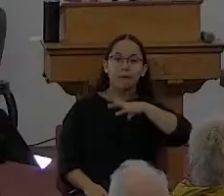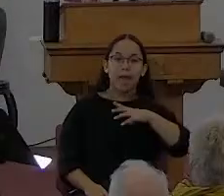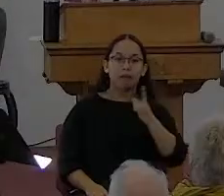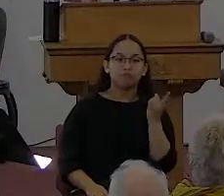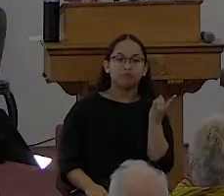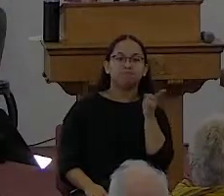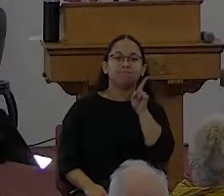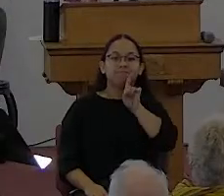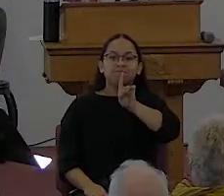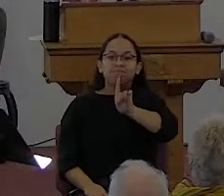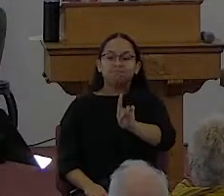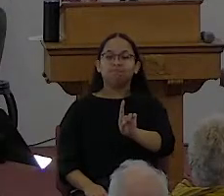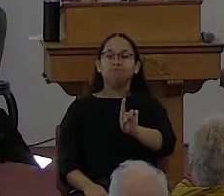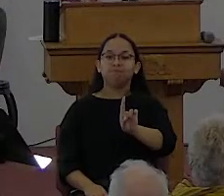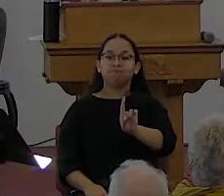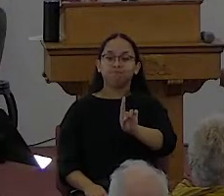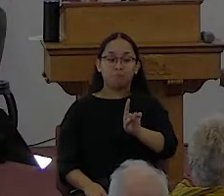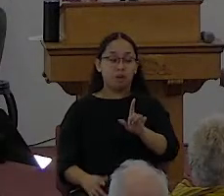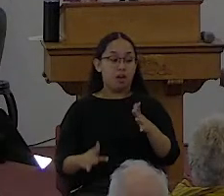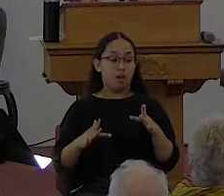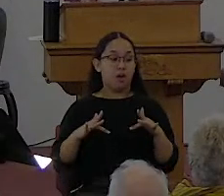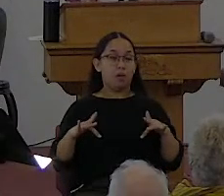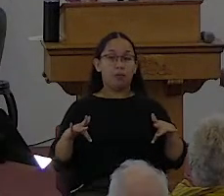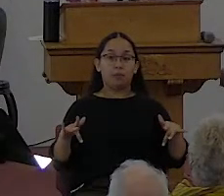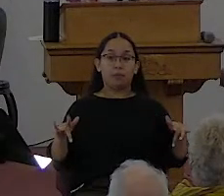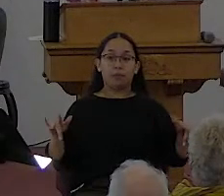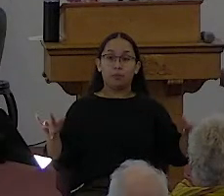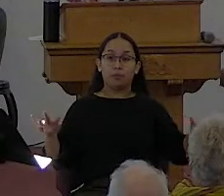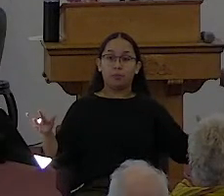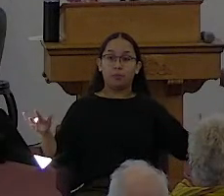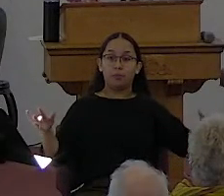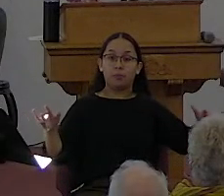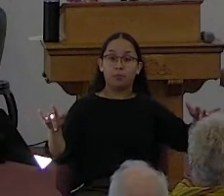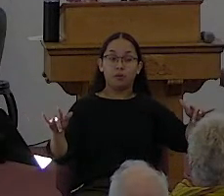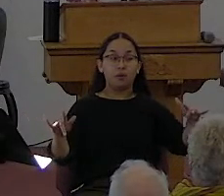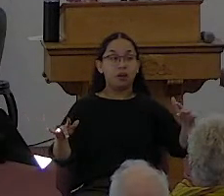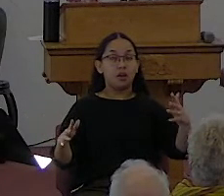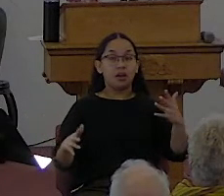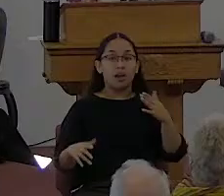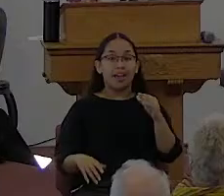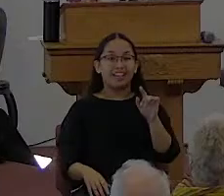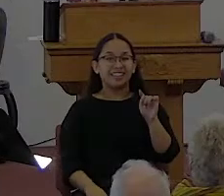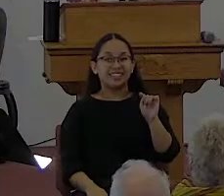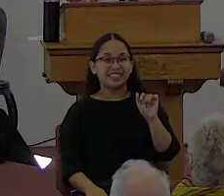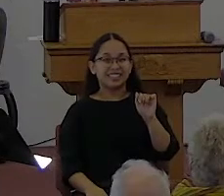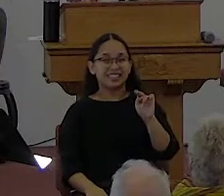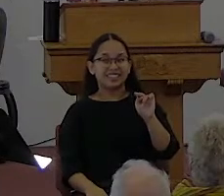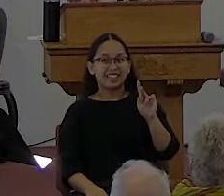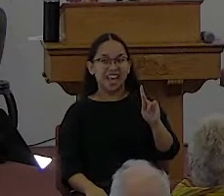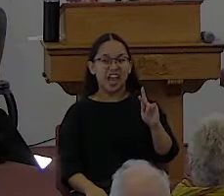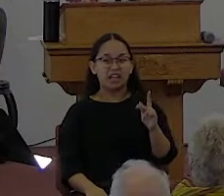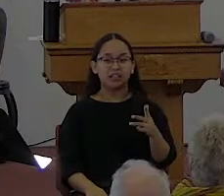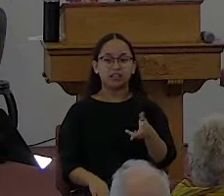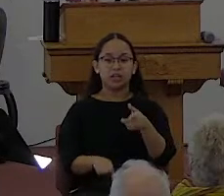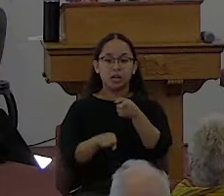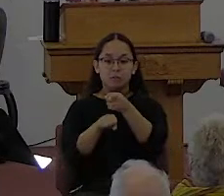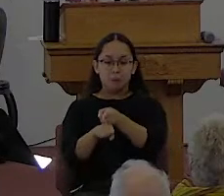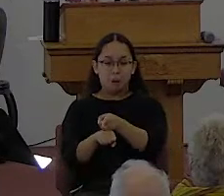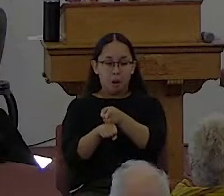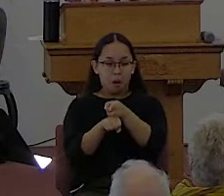smack dab in the middle of the road in front of a long column of